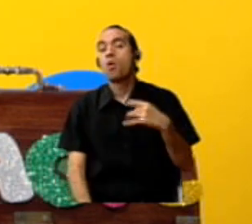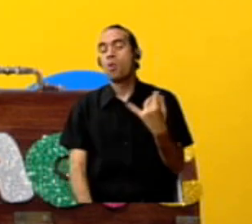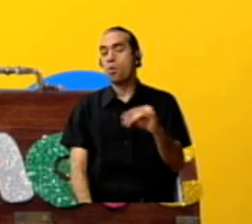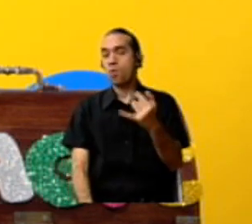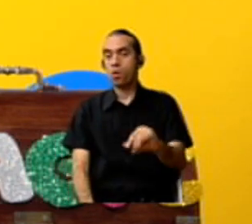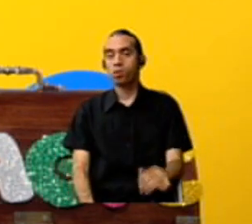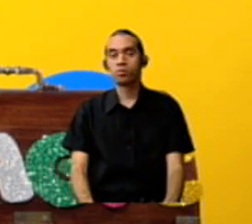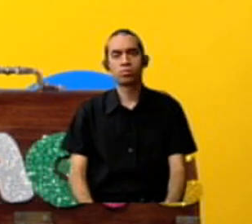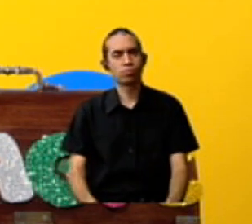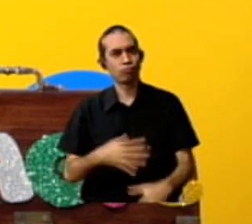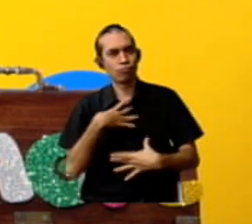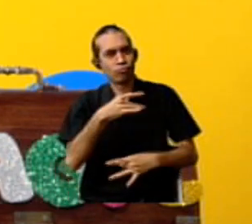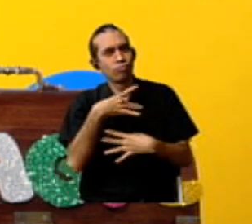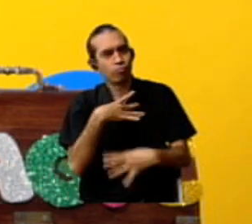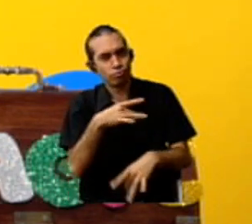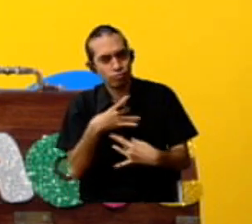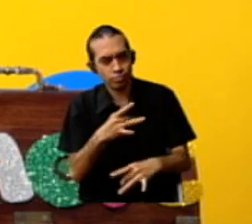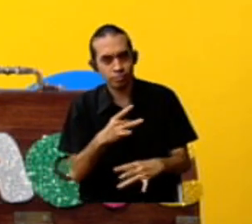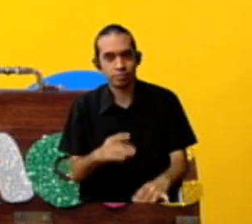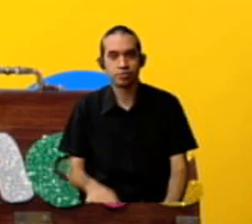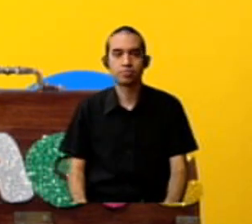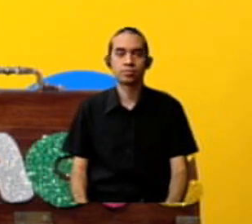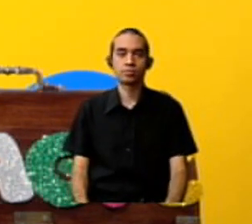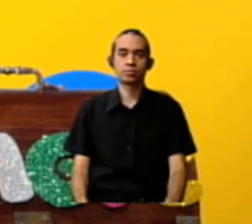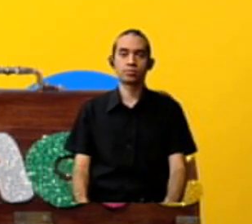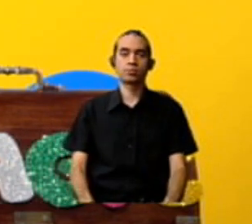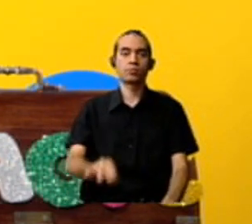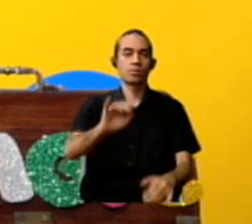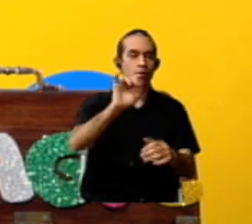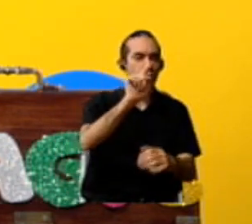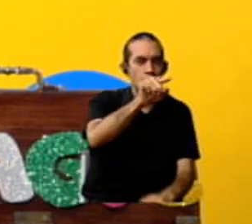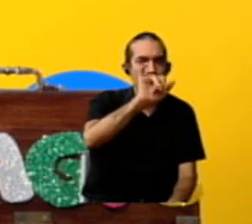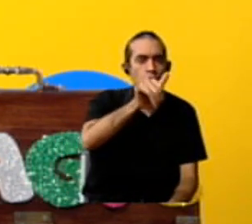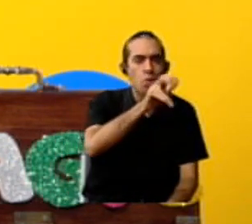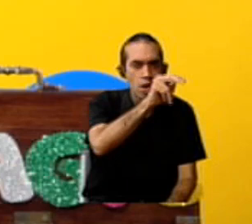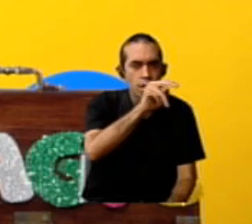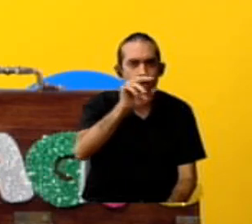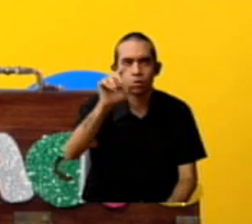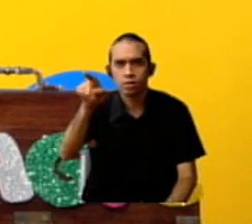Oh, pretty interesting. We have Juan, Carlos,